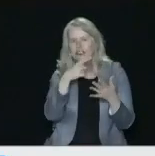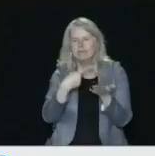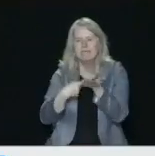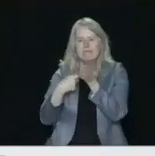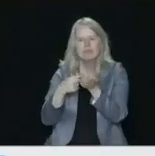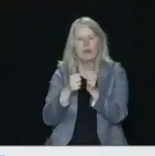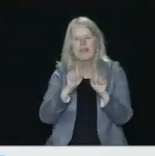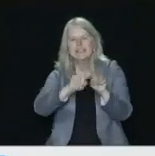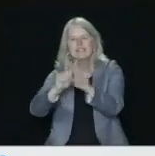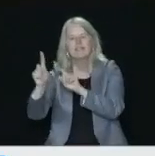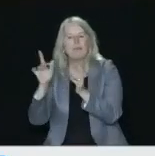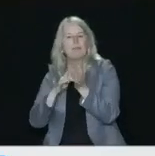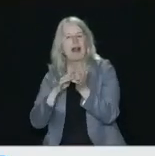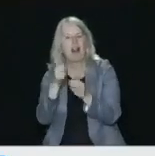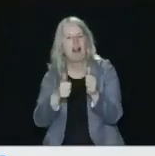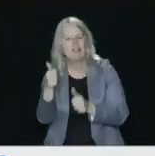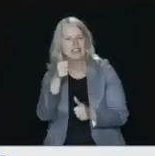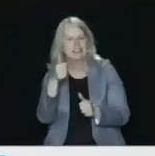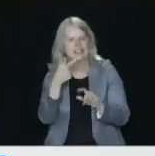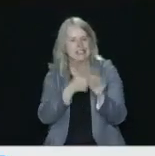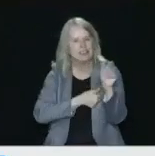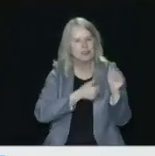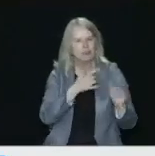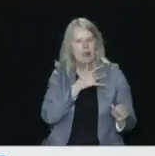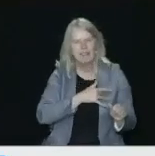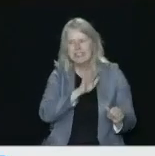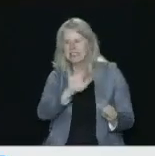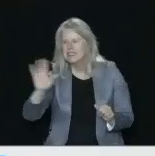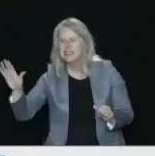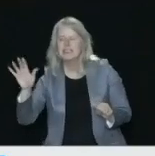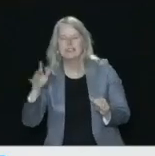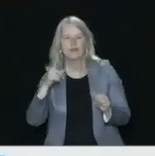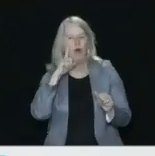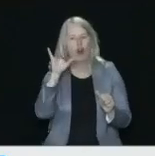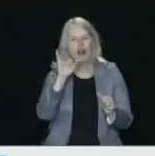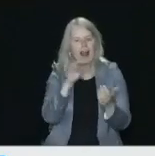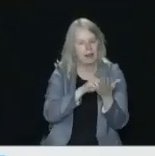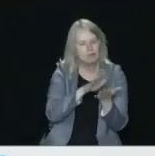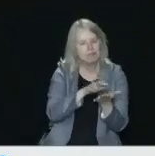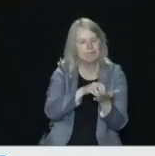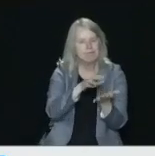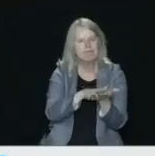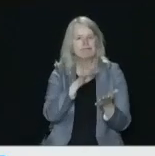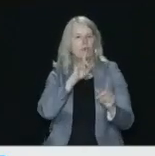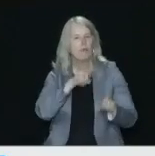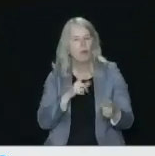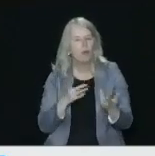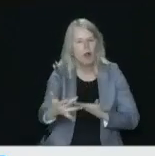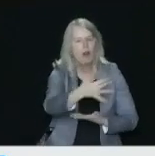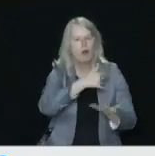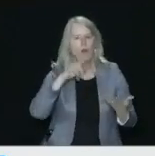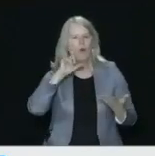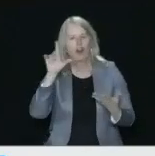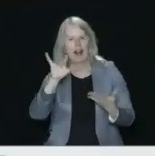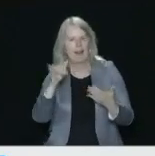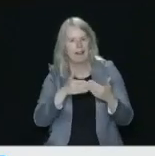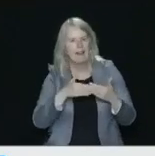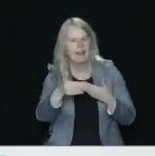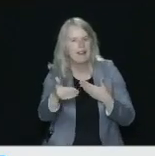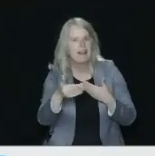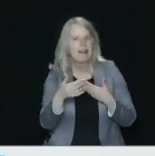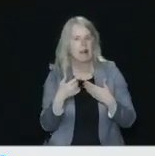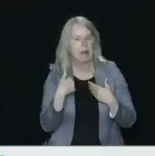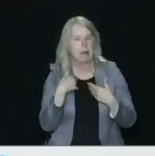necessary in trains. Is it difficult for doctors such as yourself to get this message through clearly to ensure that